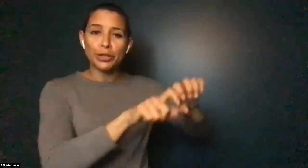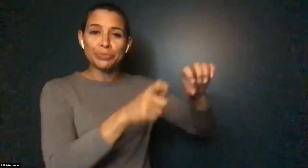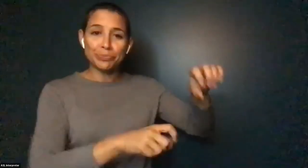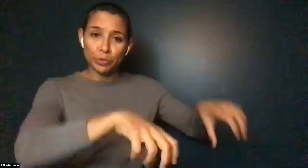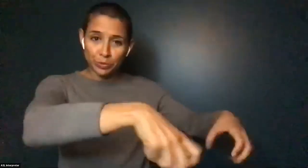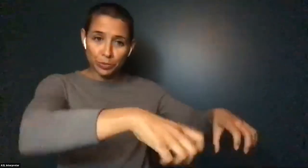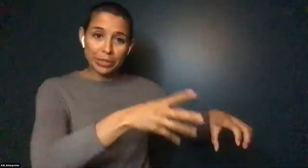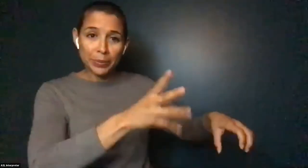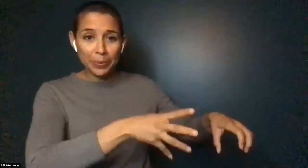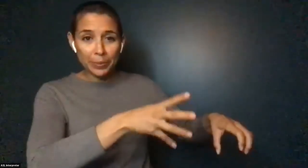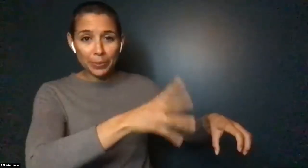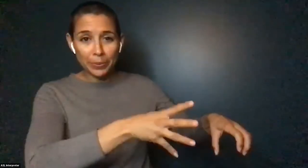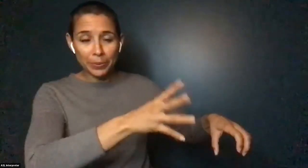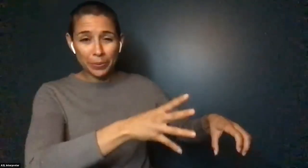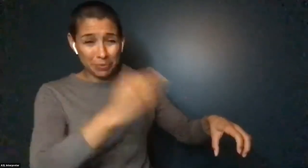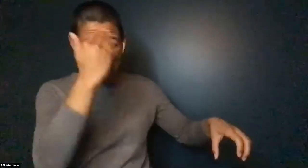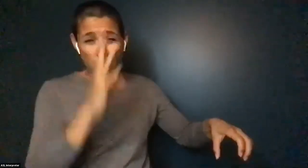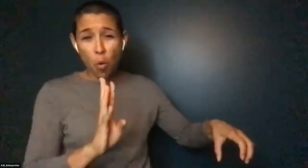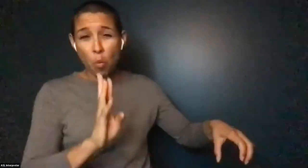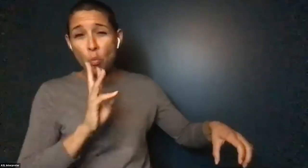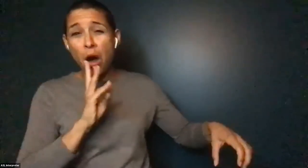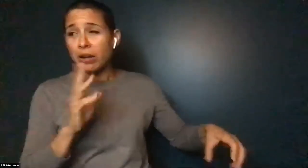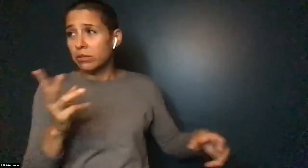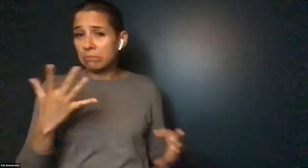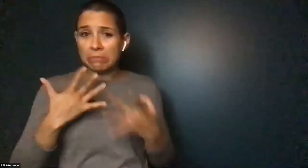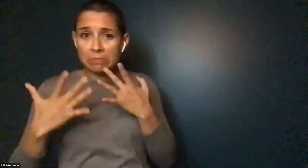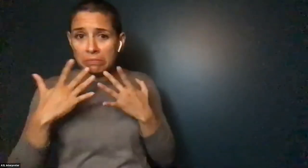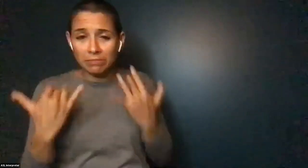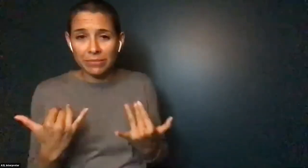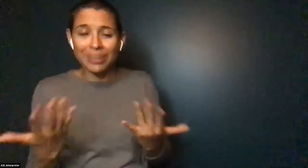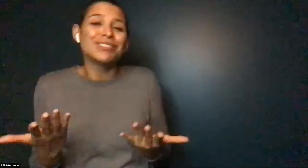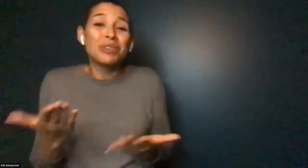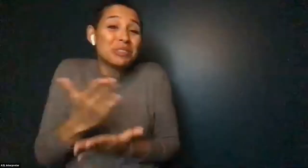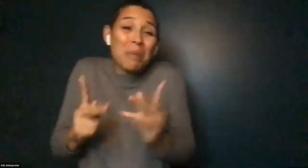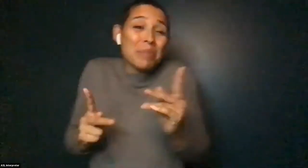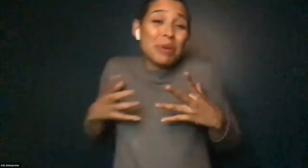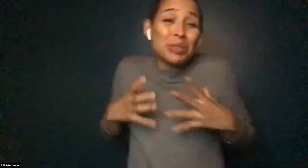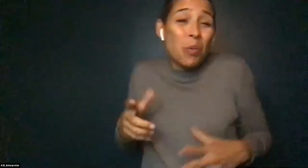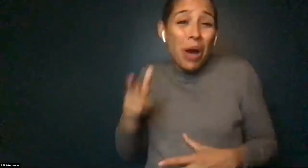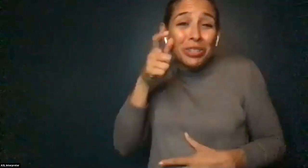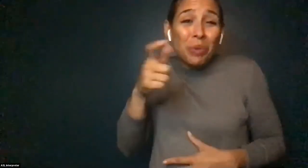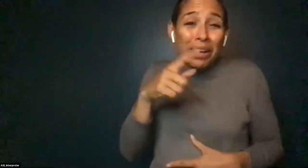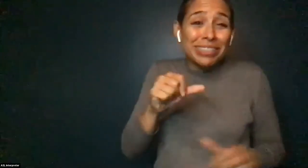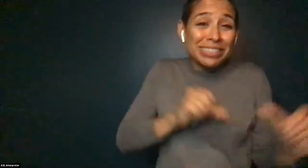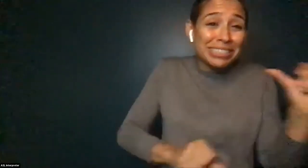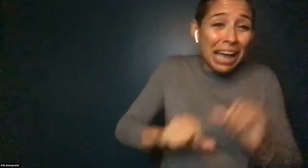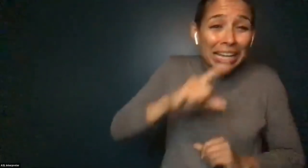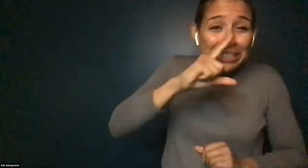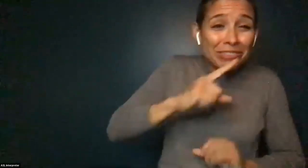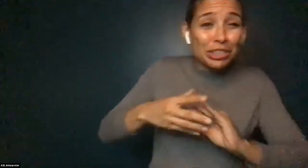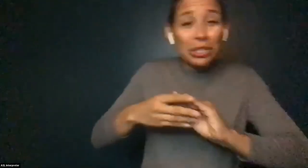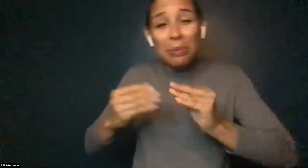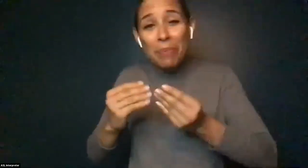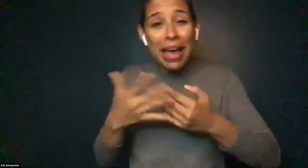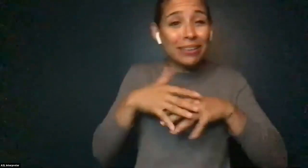watch science fiction and dystopia, but fantasy functions in the same way. So, and so does, so does like historical